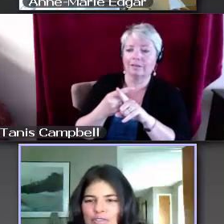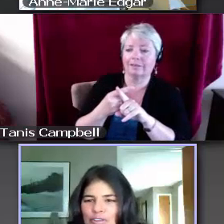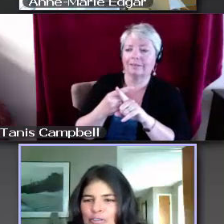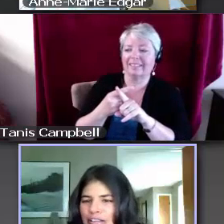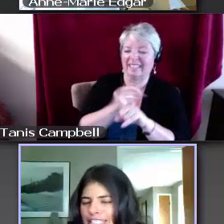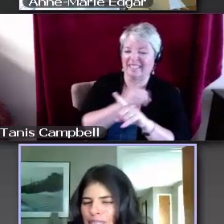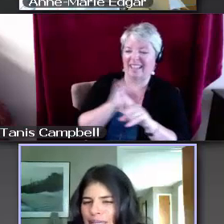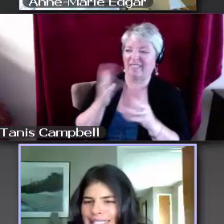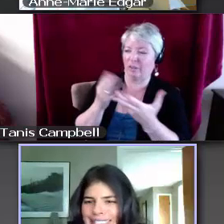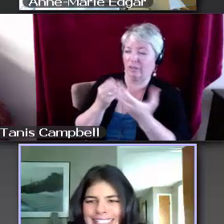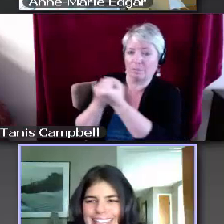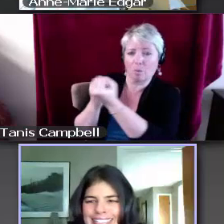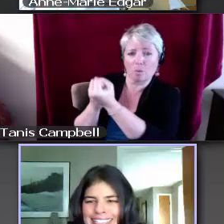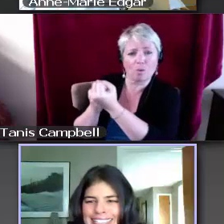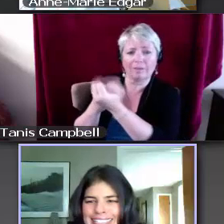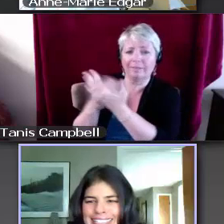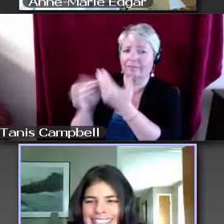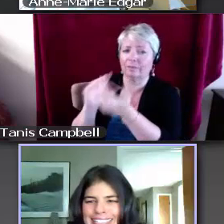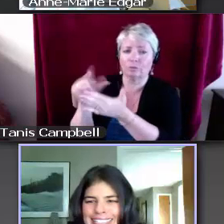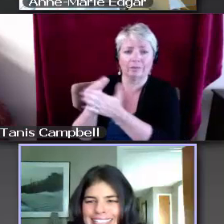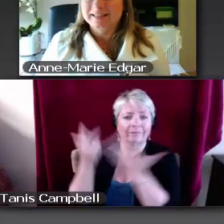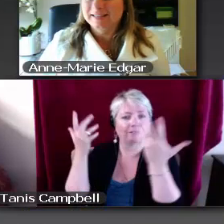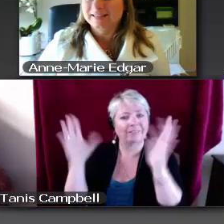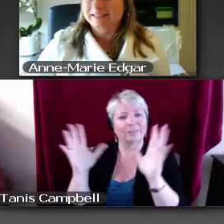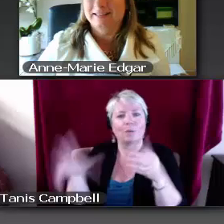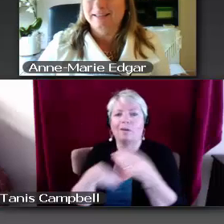just wanted to add those few little tidbits.